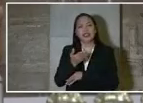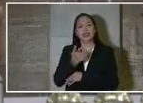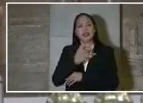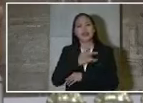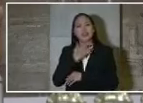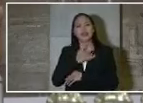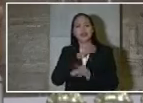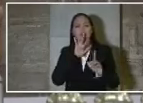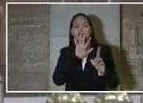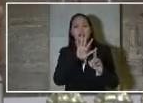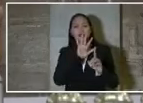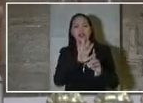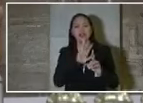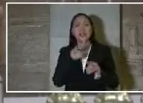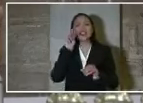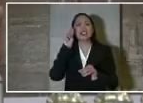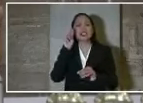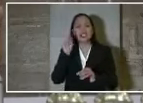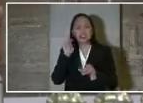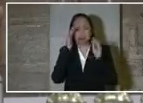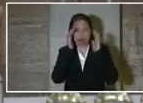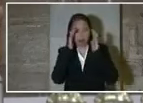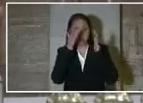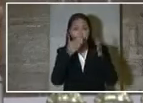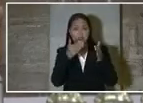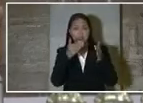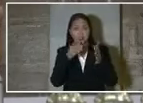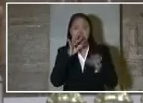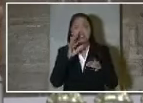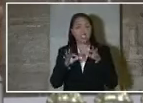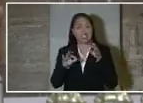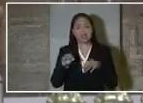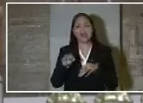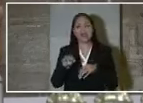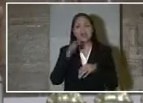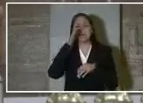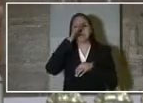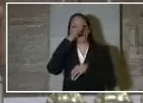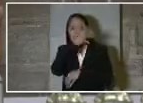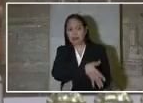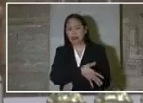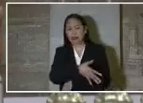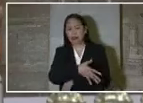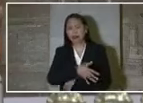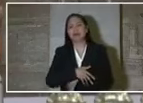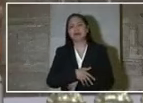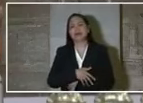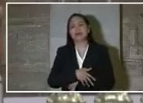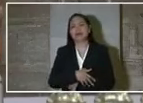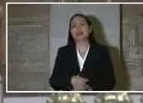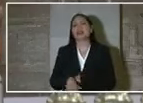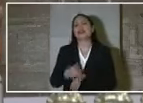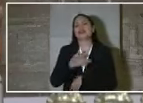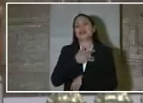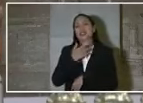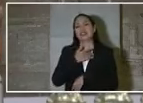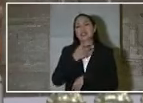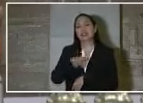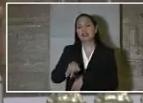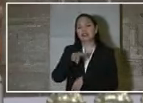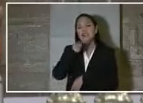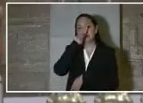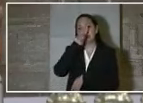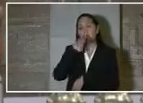ang dapat pansinin. Kaya kapag hindi ka napansin, you are disappointed